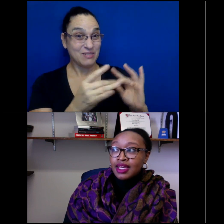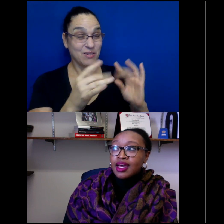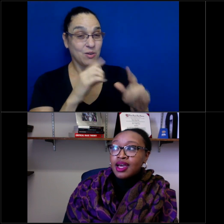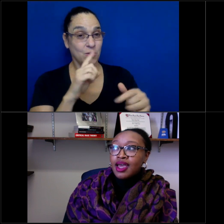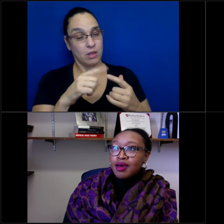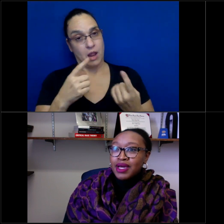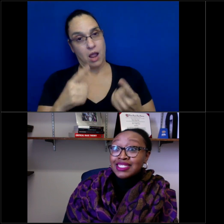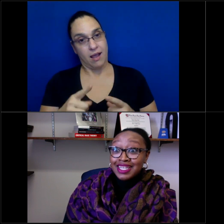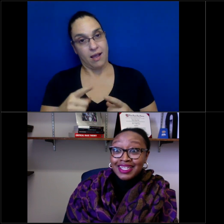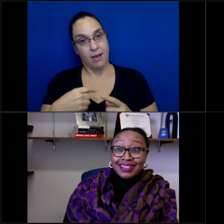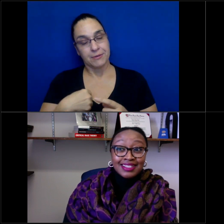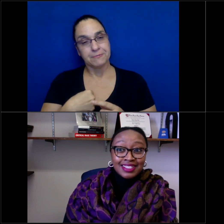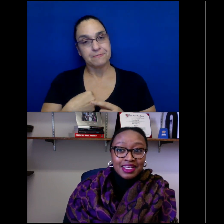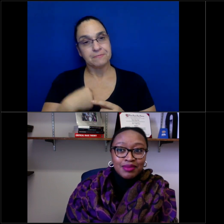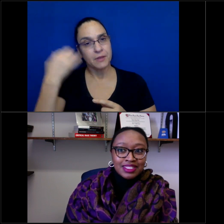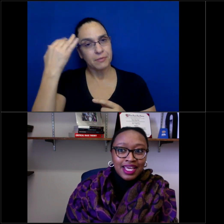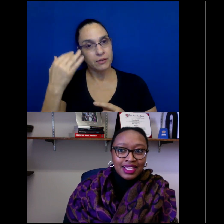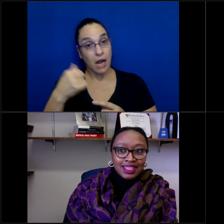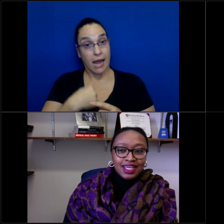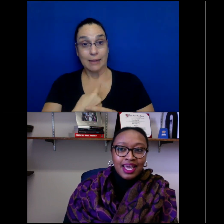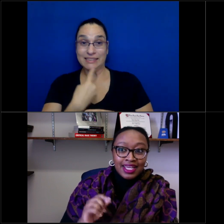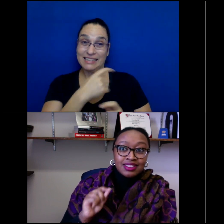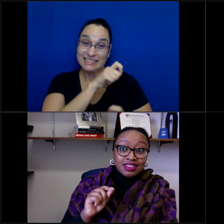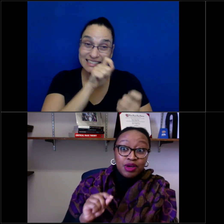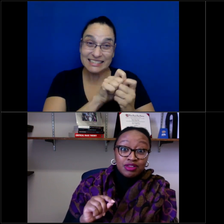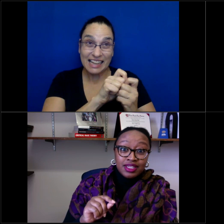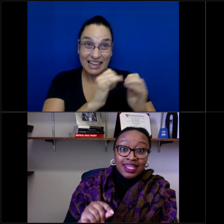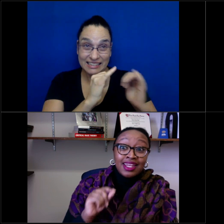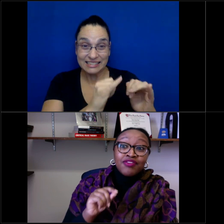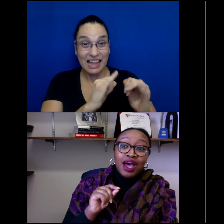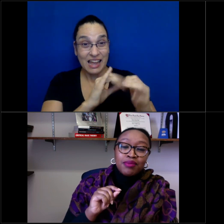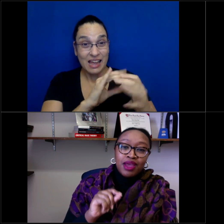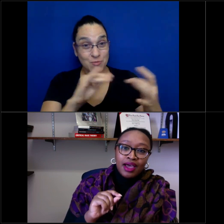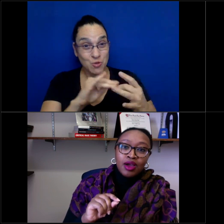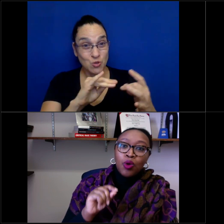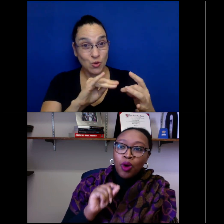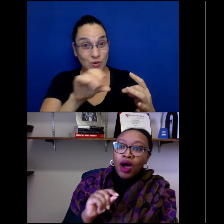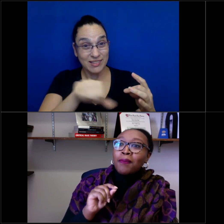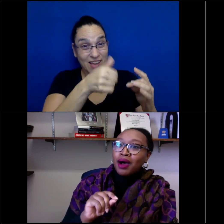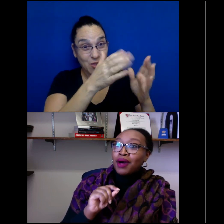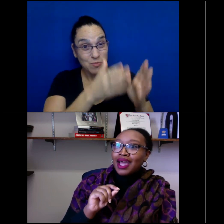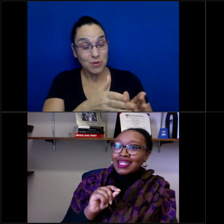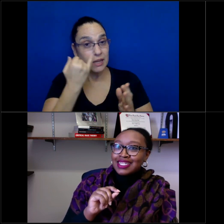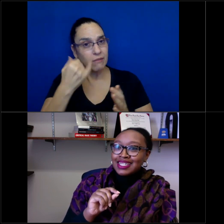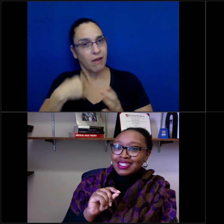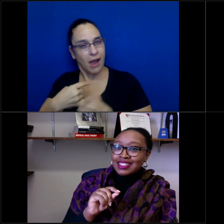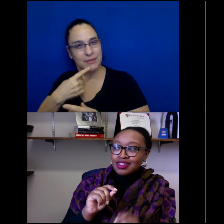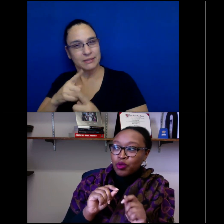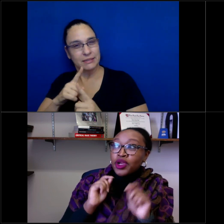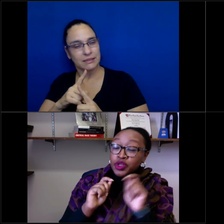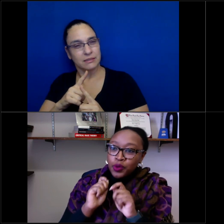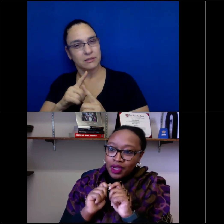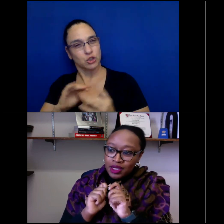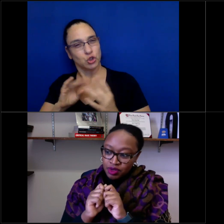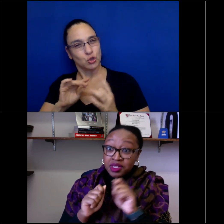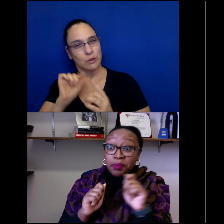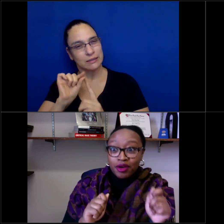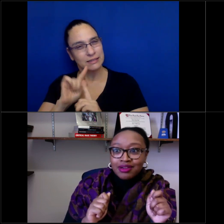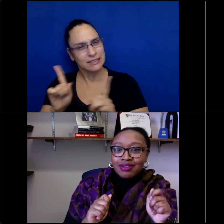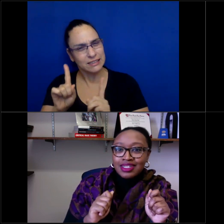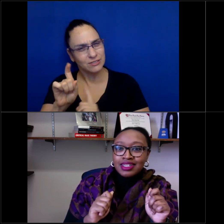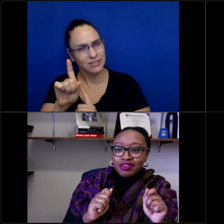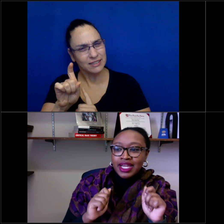think, am I saying the same exact thing as this person? And if I'm not, what about my ideas? Where do I